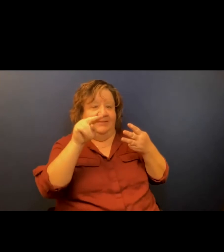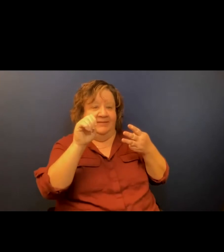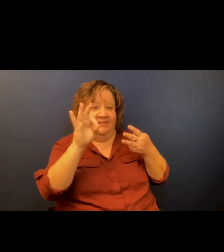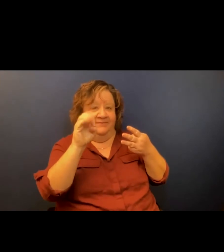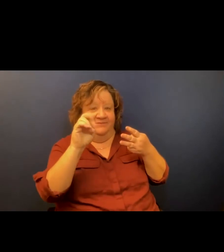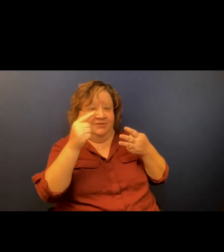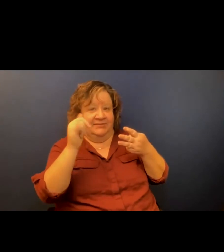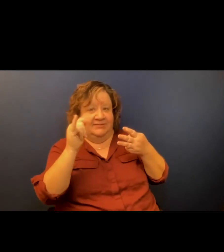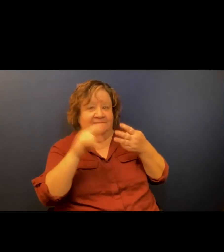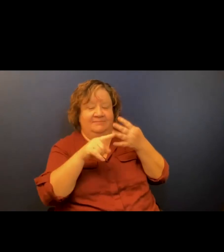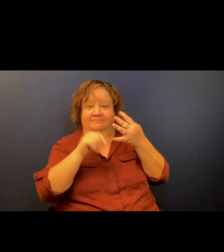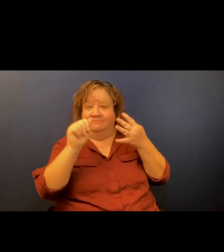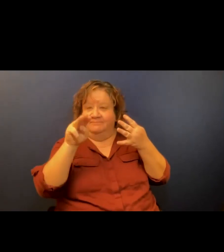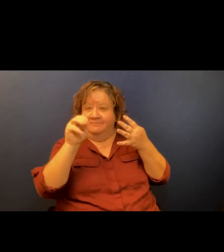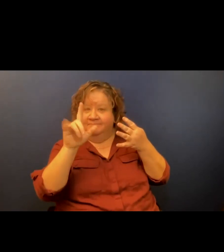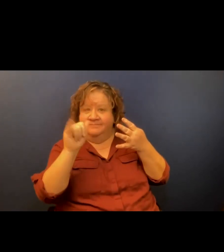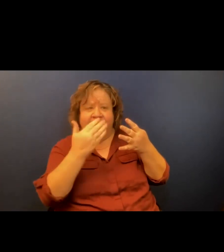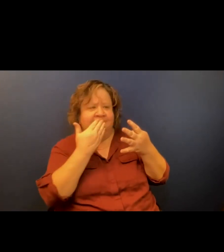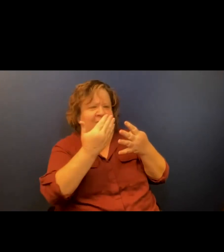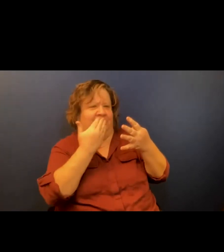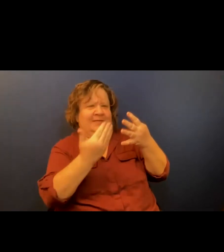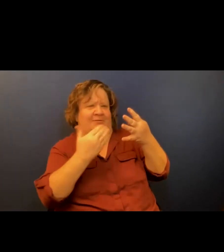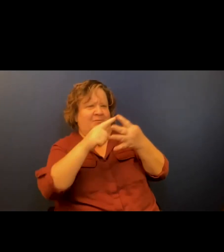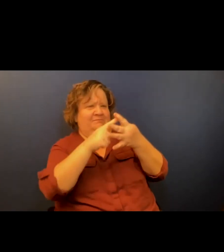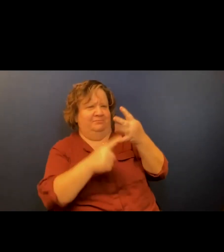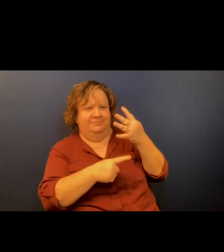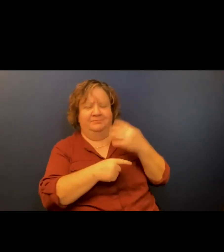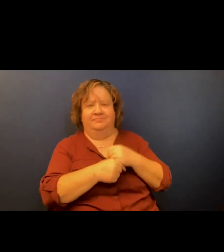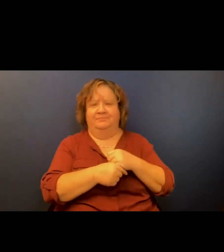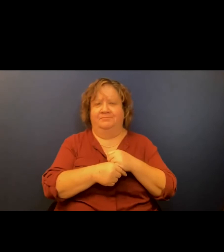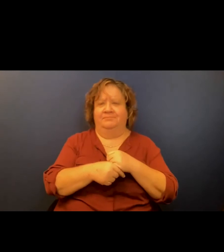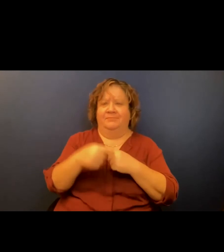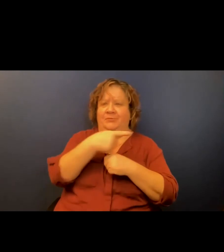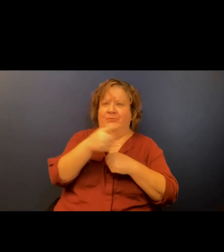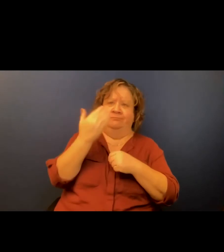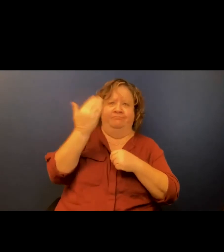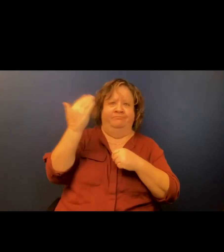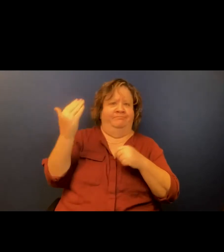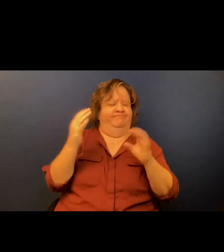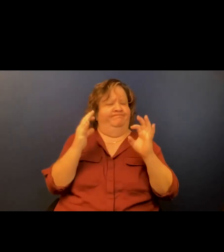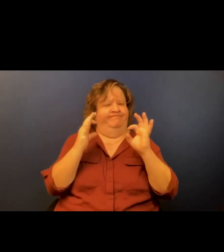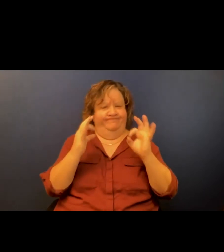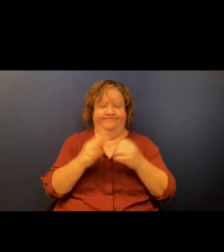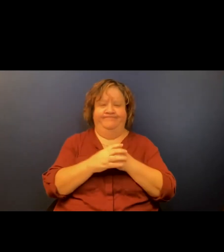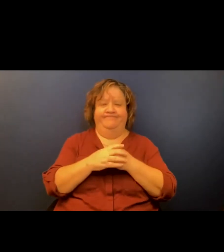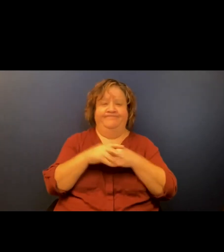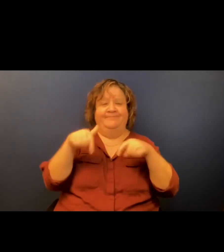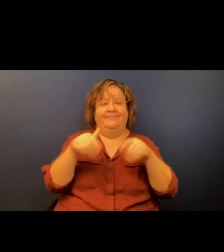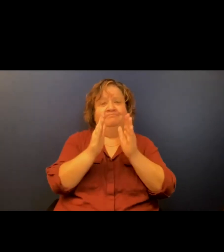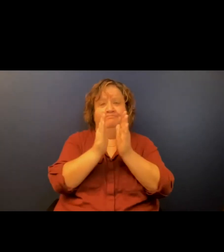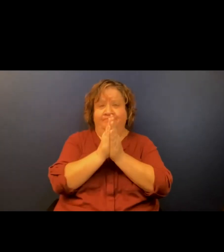for your participation. And now, please allow me to ask you several